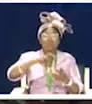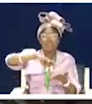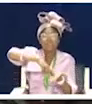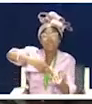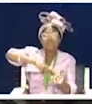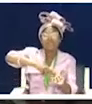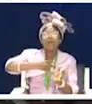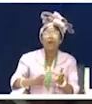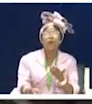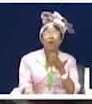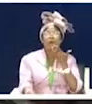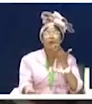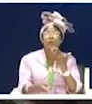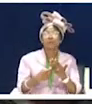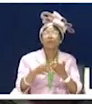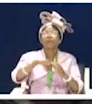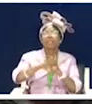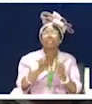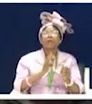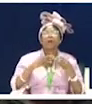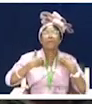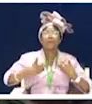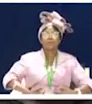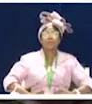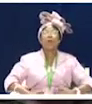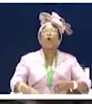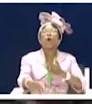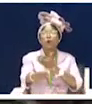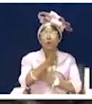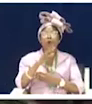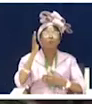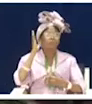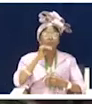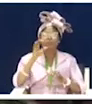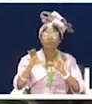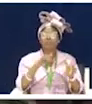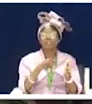or replaced in our bodies, God should do it.